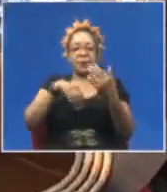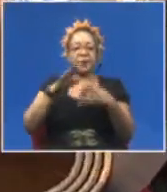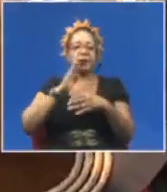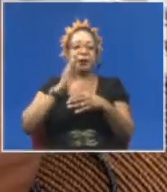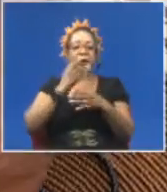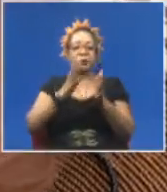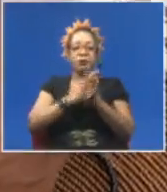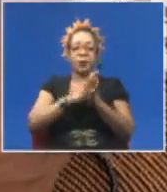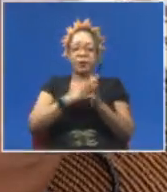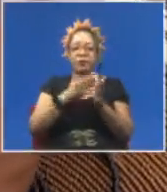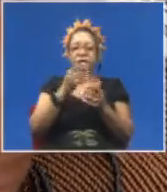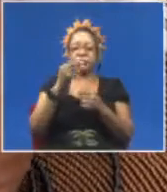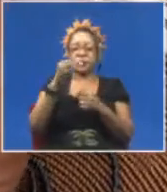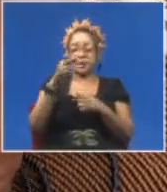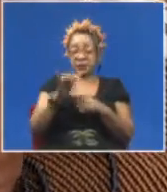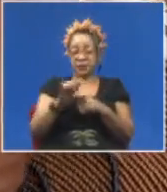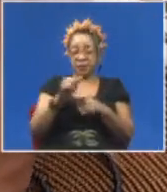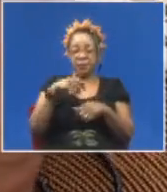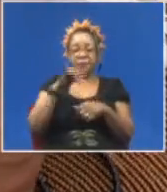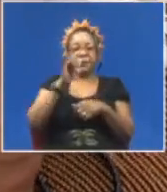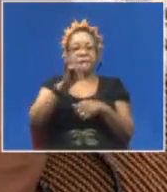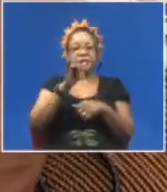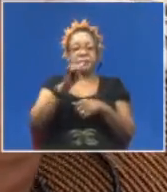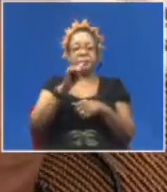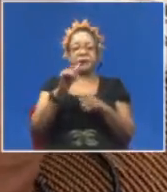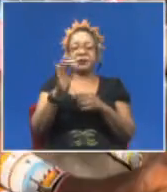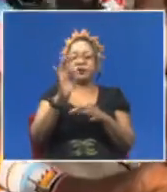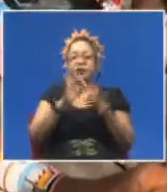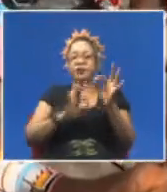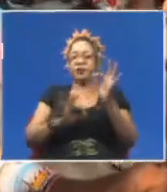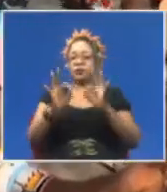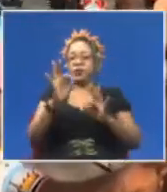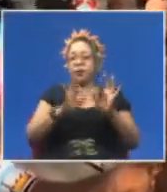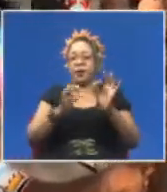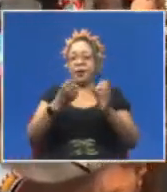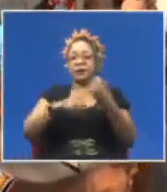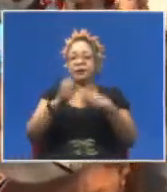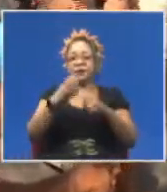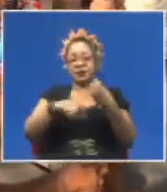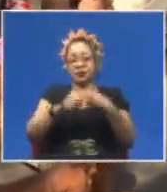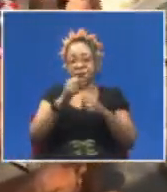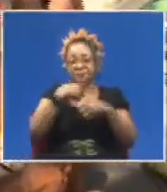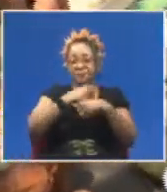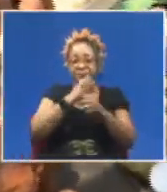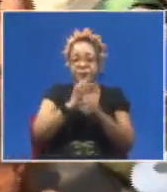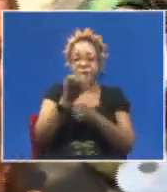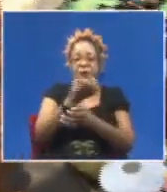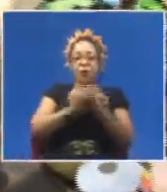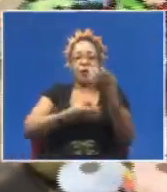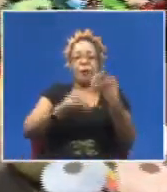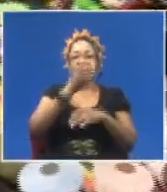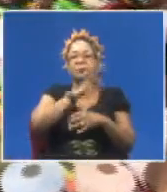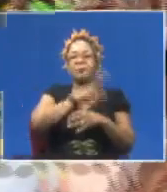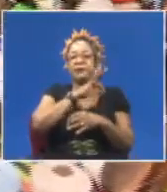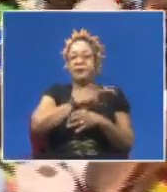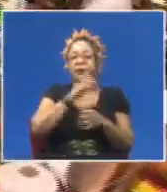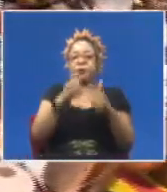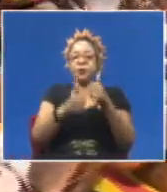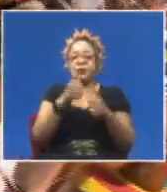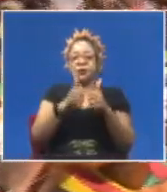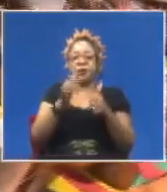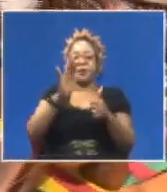visible skill. Bead making has been a traditionally activity with no significant economic benefits, but the women are now translating